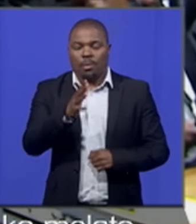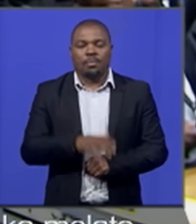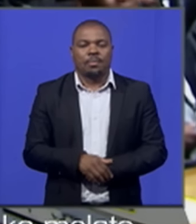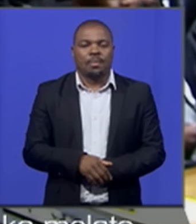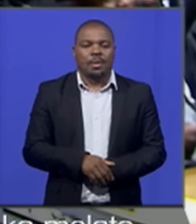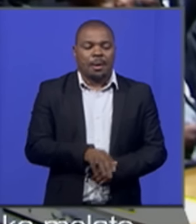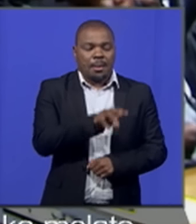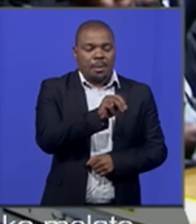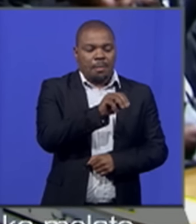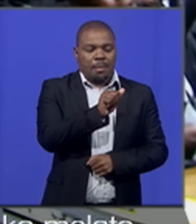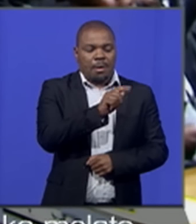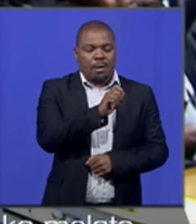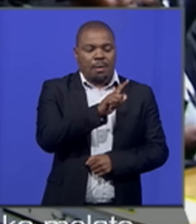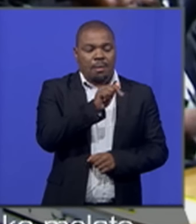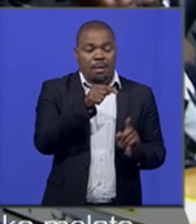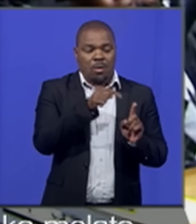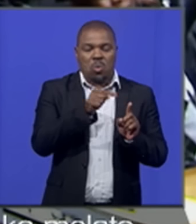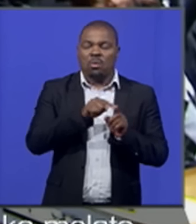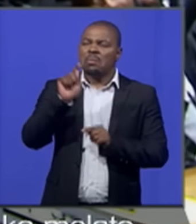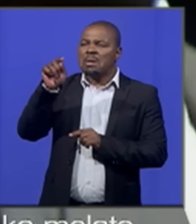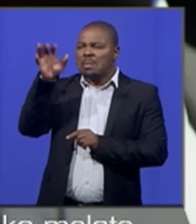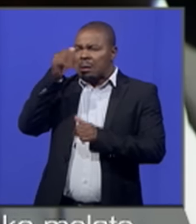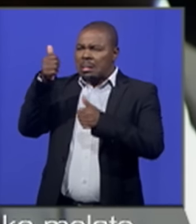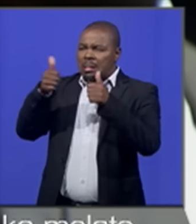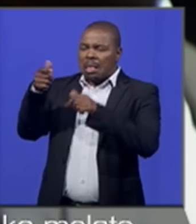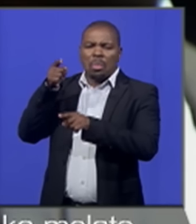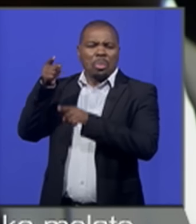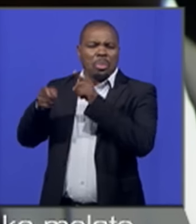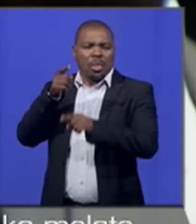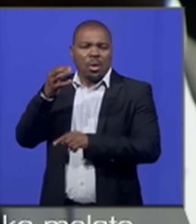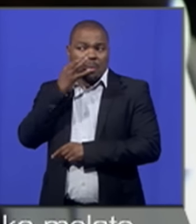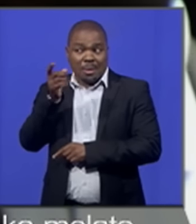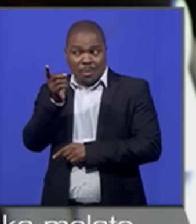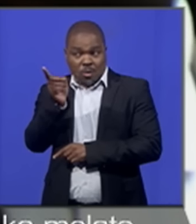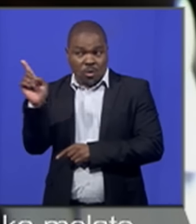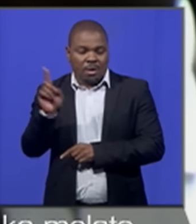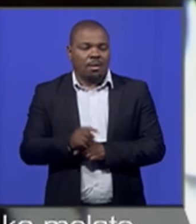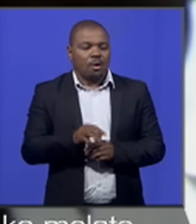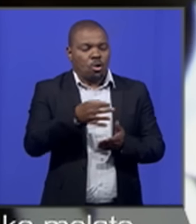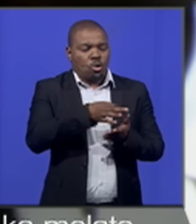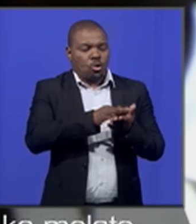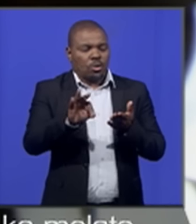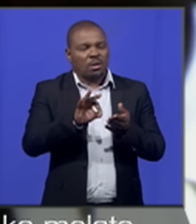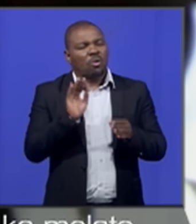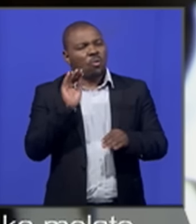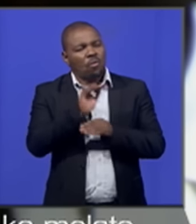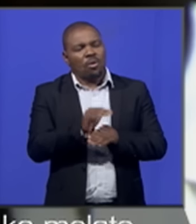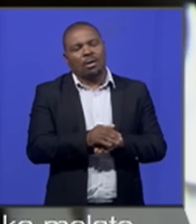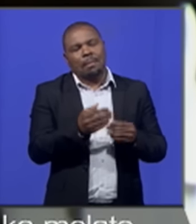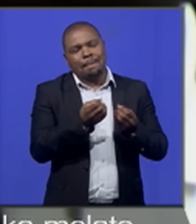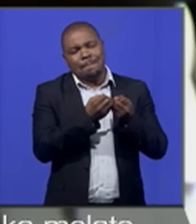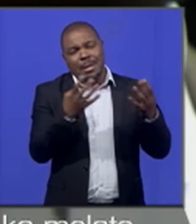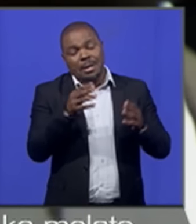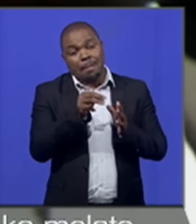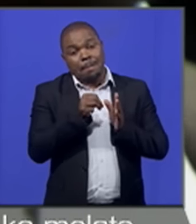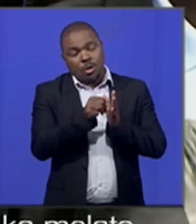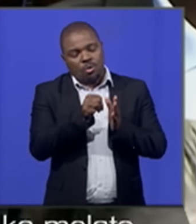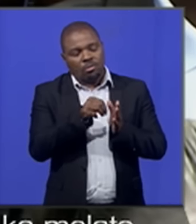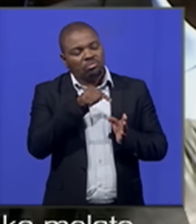Vusmusi Ket Matlala o tatetša maphodisa magolwane ao amegago ka kabo ya tendera ya dimilione go khamphani ya